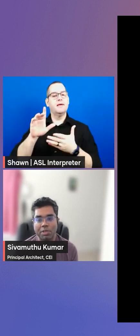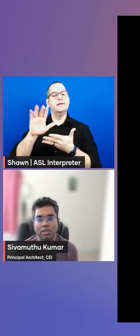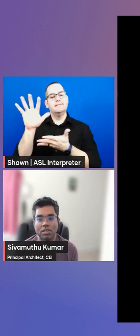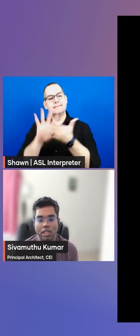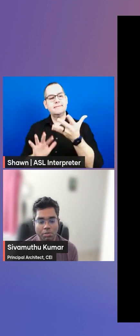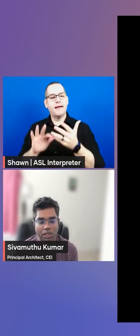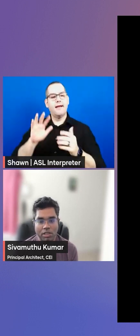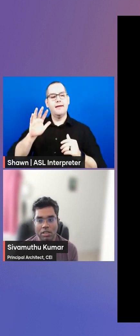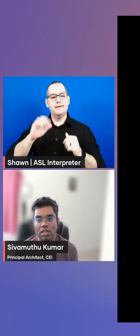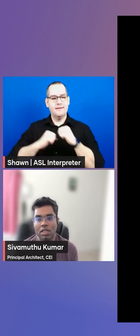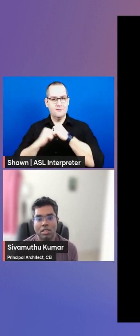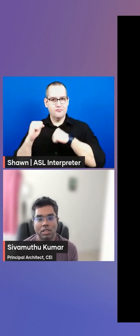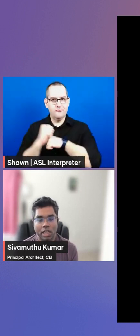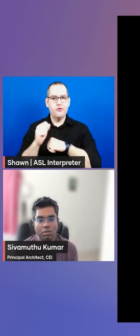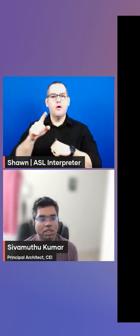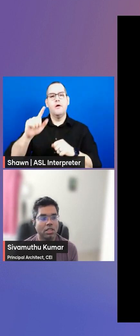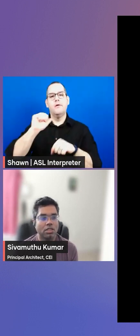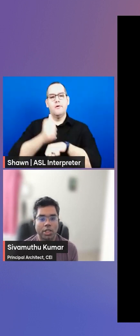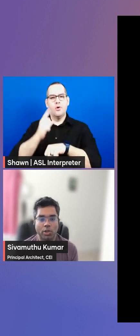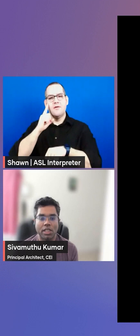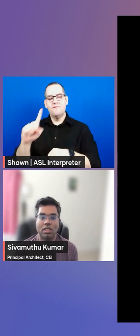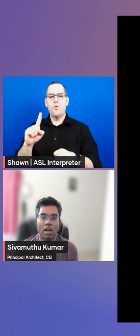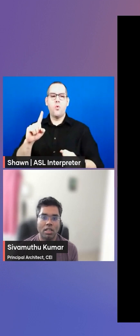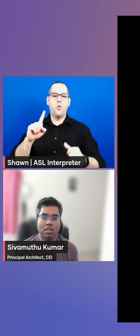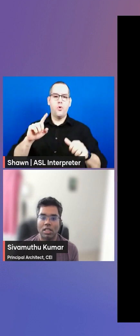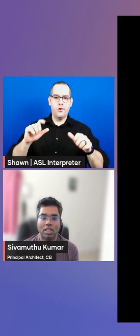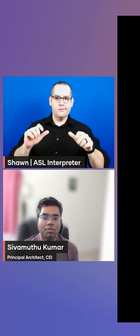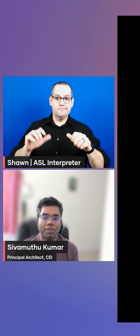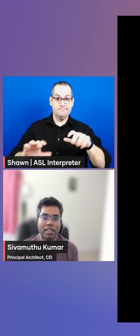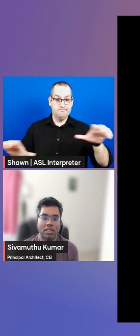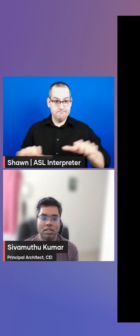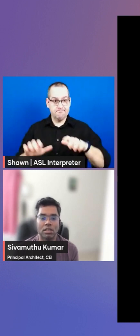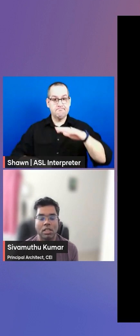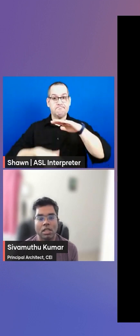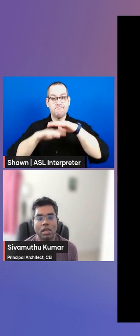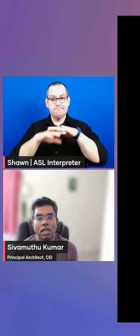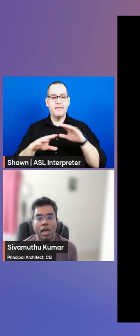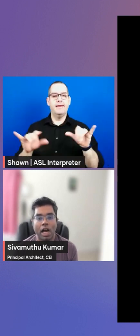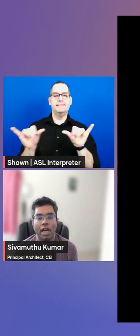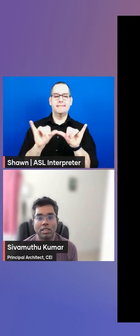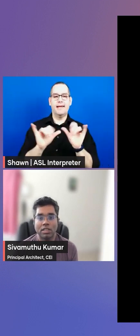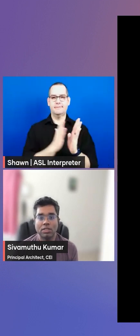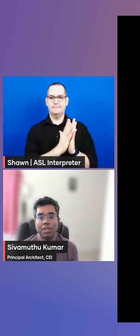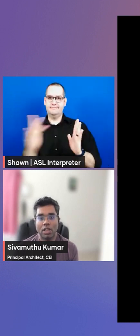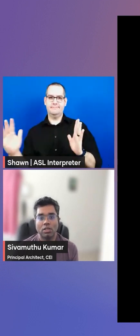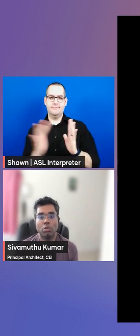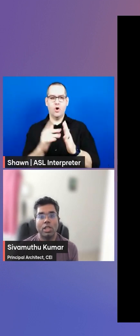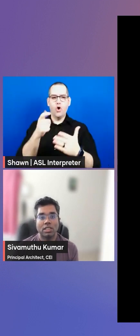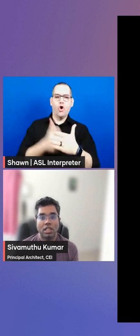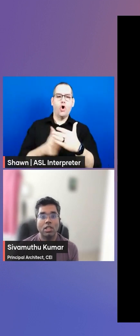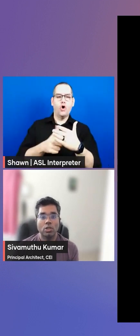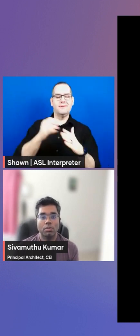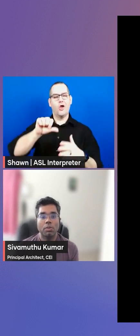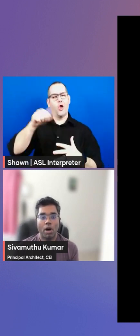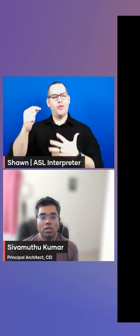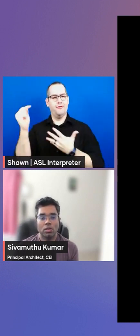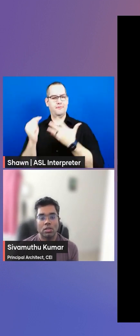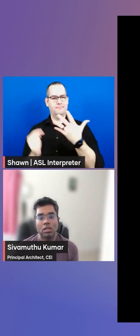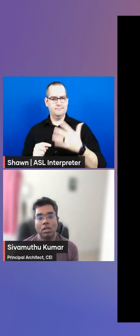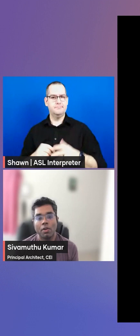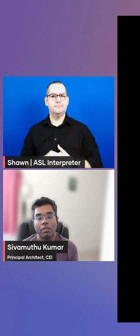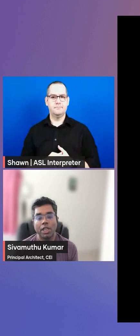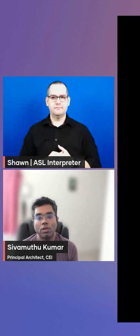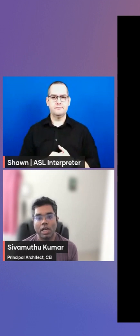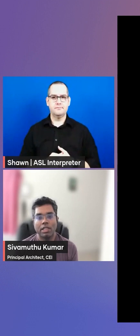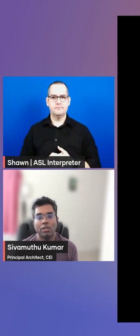of performance, reliability, scalability, security, and cost and other factors. And since we talked about like the reusable